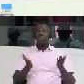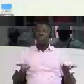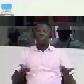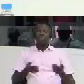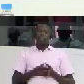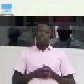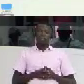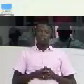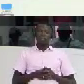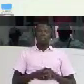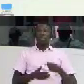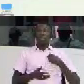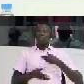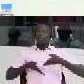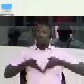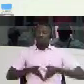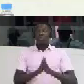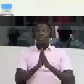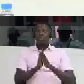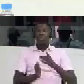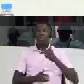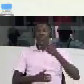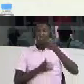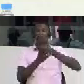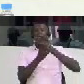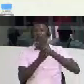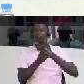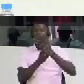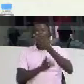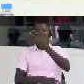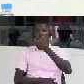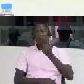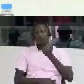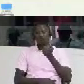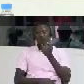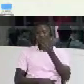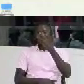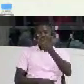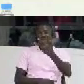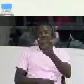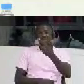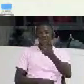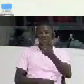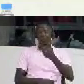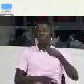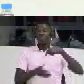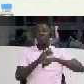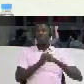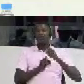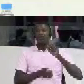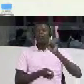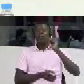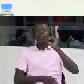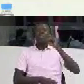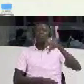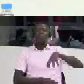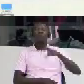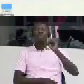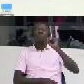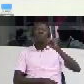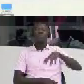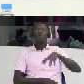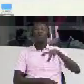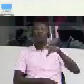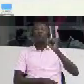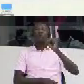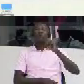juddoo 1958 in Ibo Town. I was born in 1958 in Ibo Town. Please wait for the interpreters